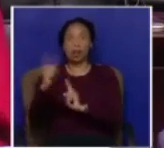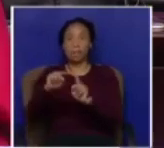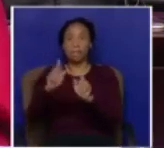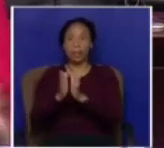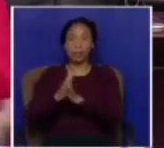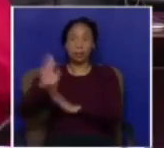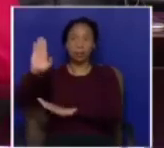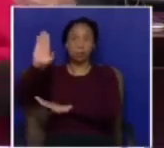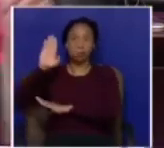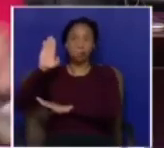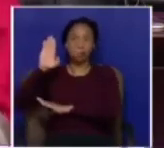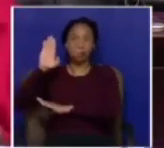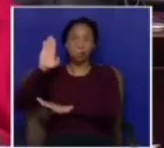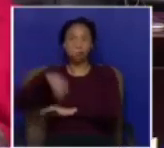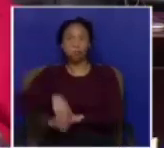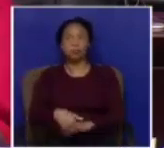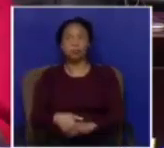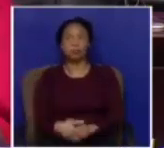much.